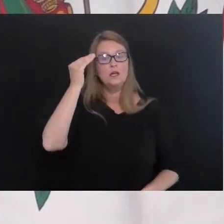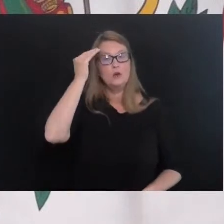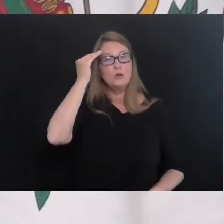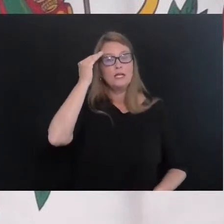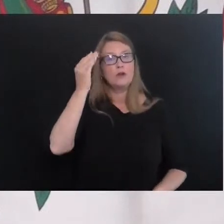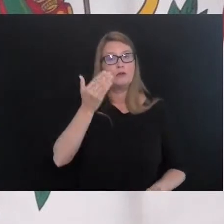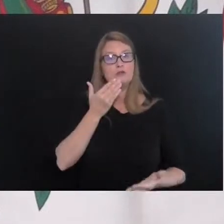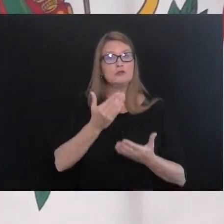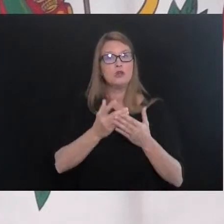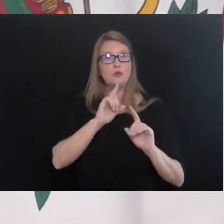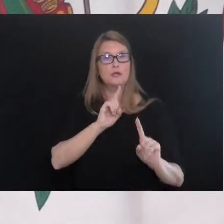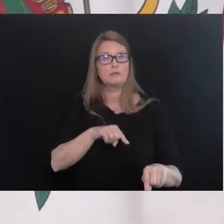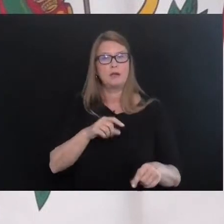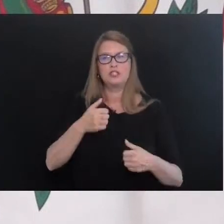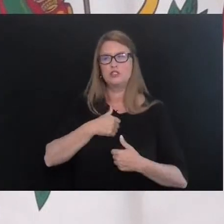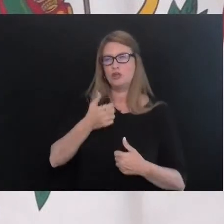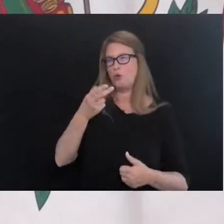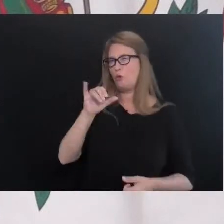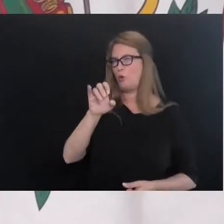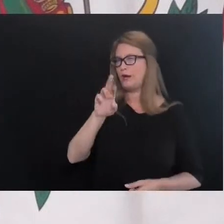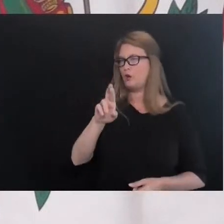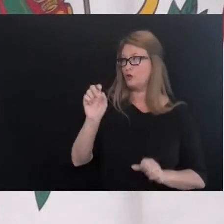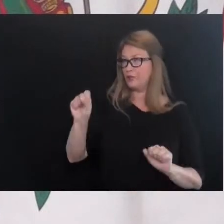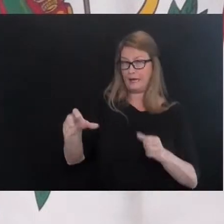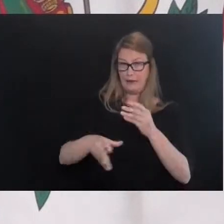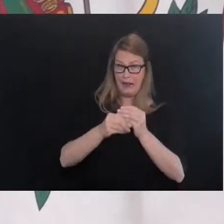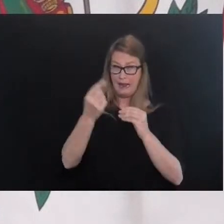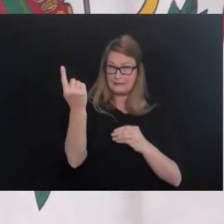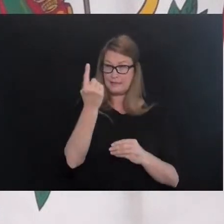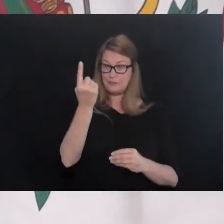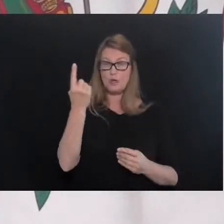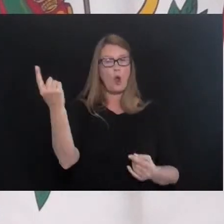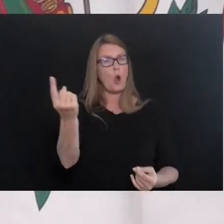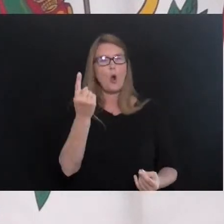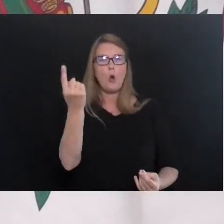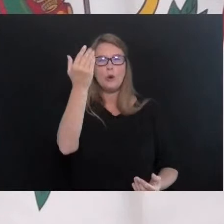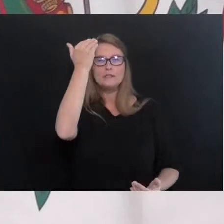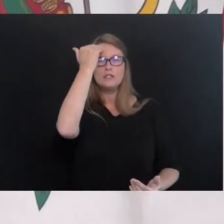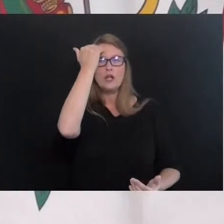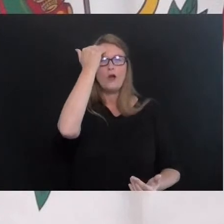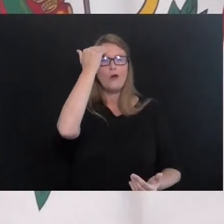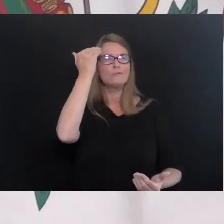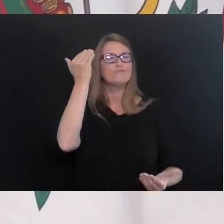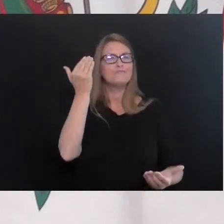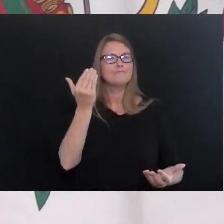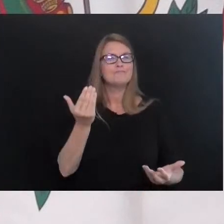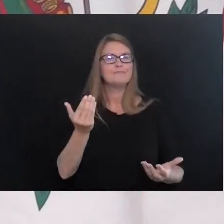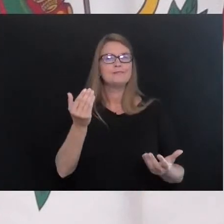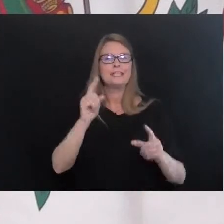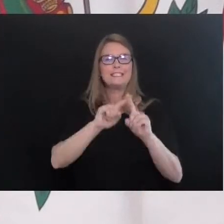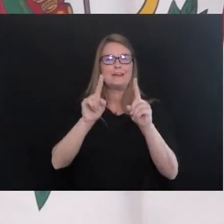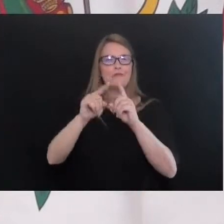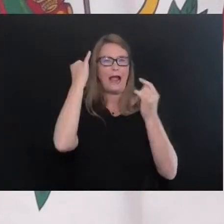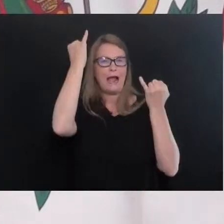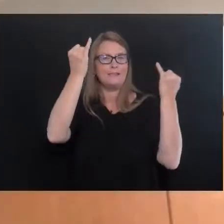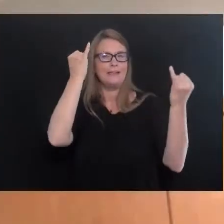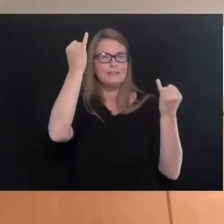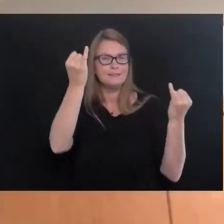But maybe General Hoyer, you can add to this and everything. It's always good, to have additional thought and ideas.